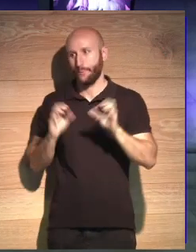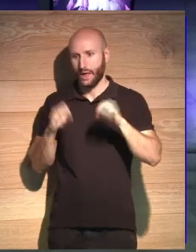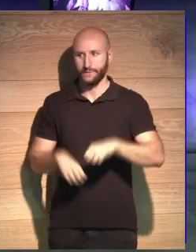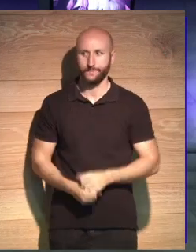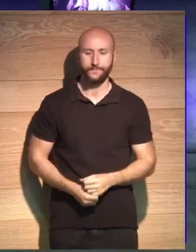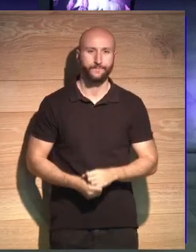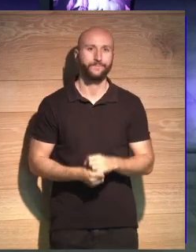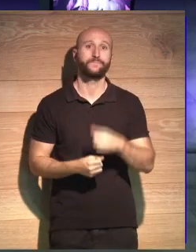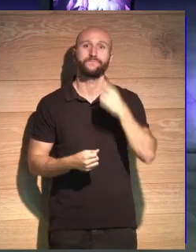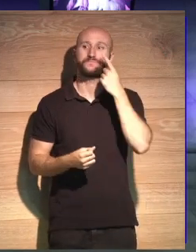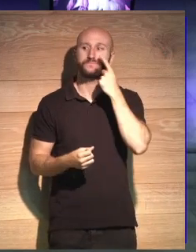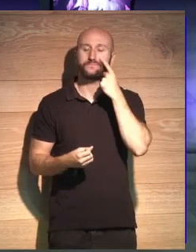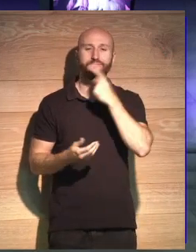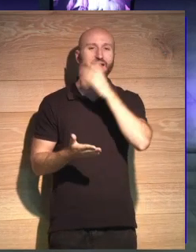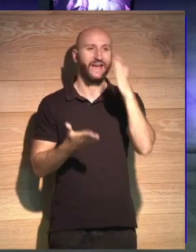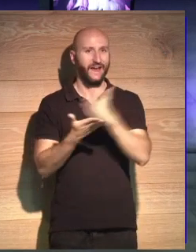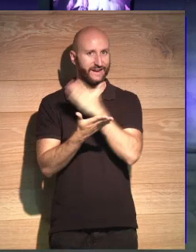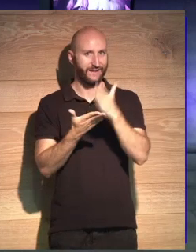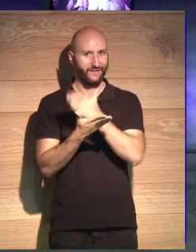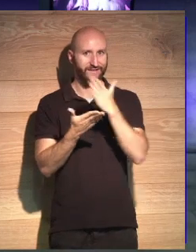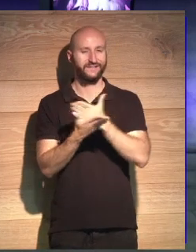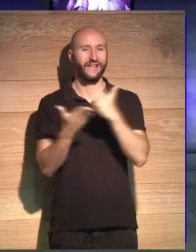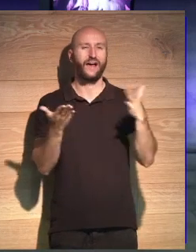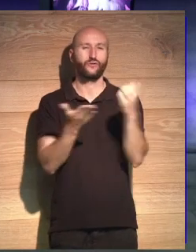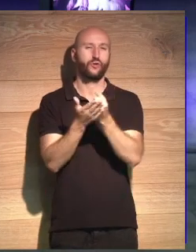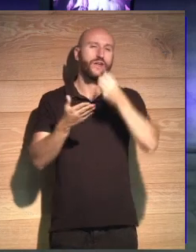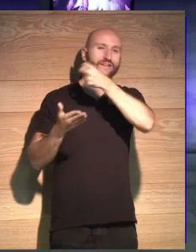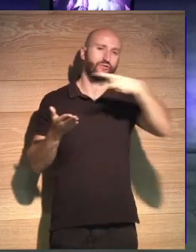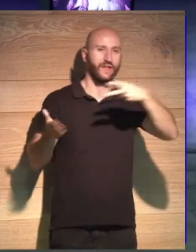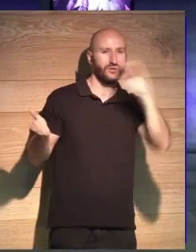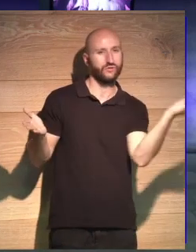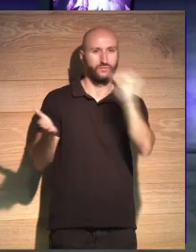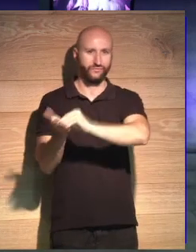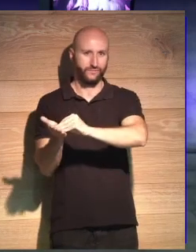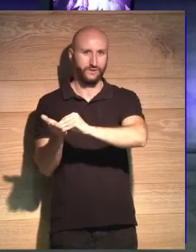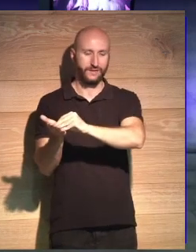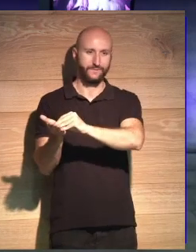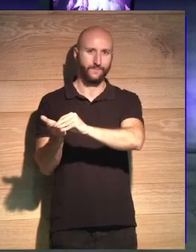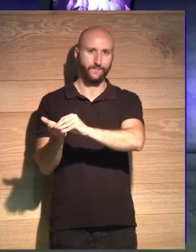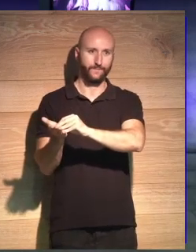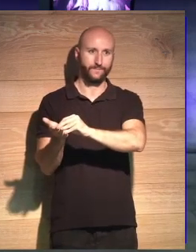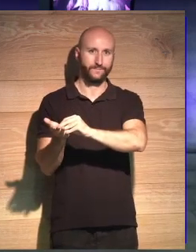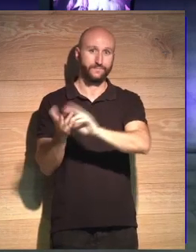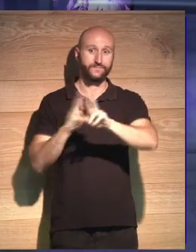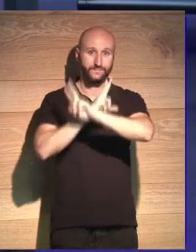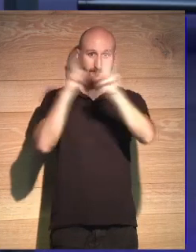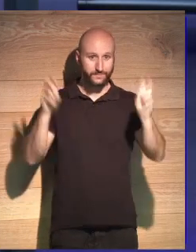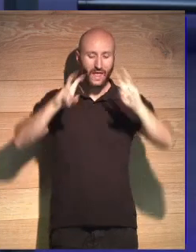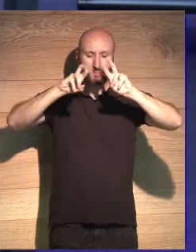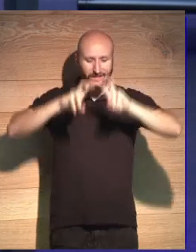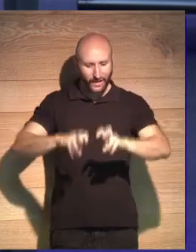think I have too much time. So we published the results in Clio History Teaching, and therefore you